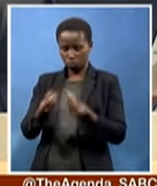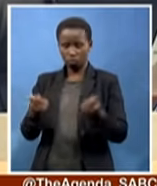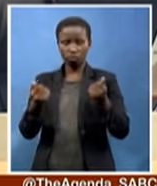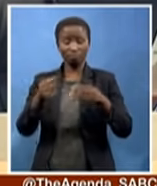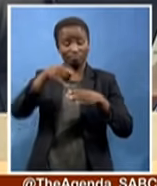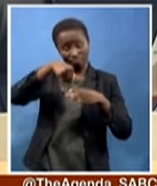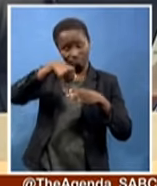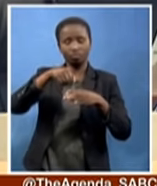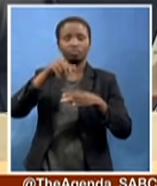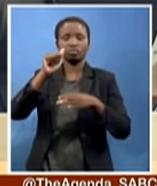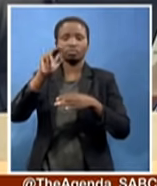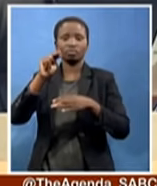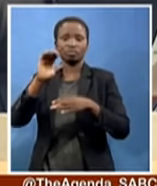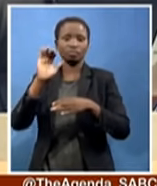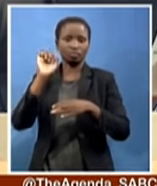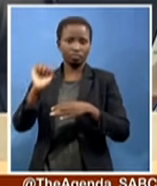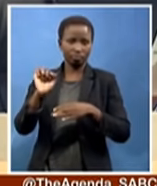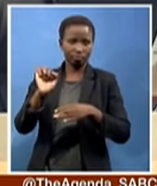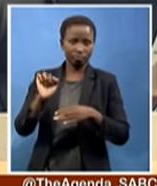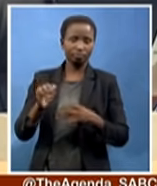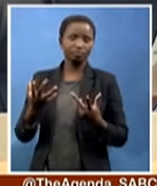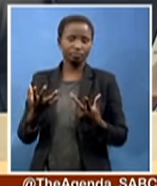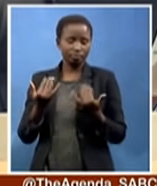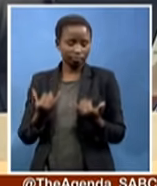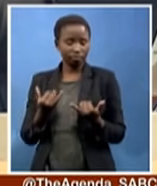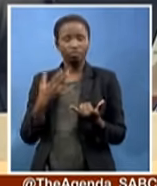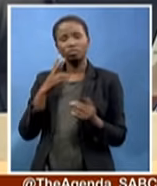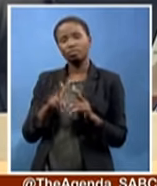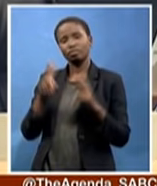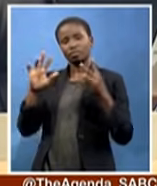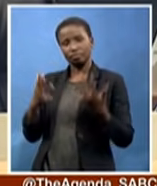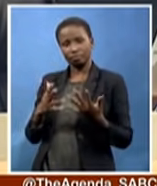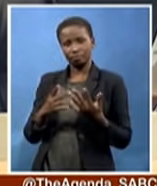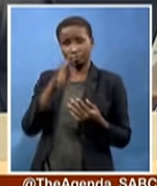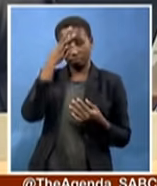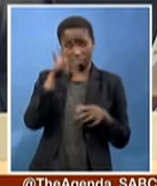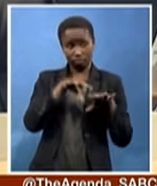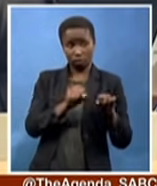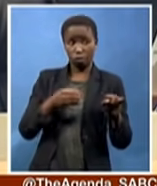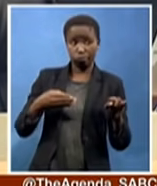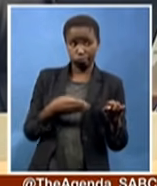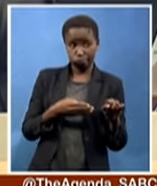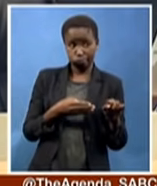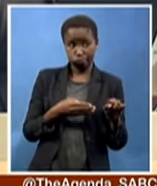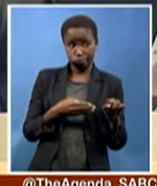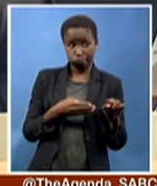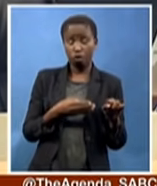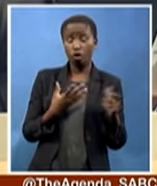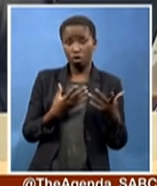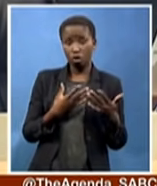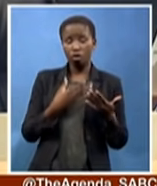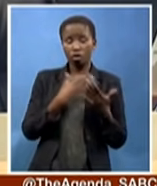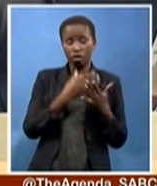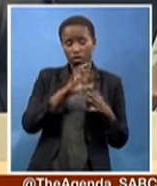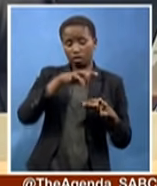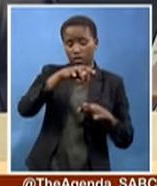Differences over whether indeed state capture existed, its extent and form, and what should be